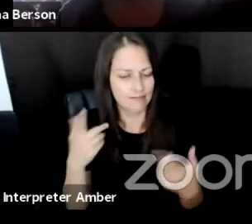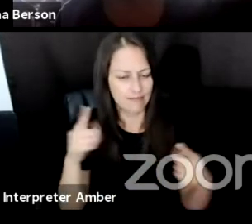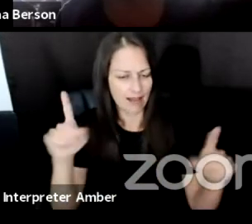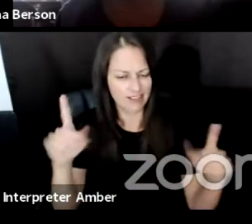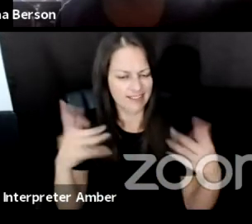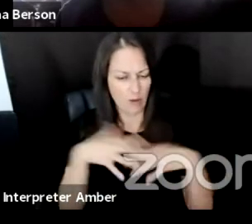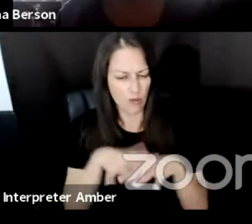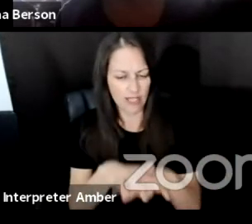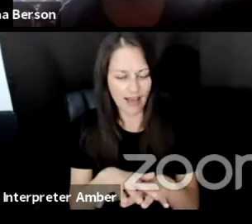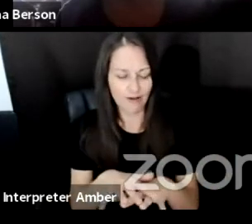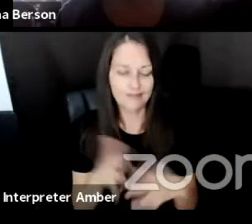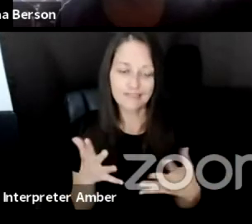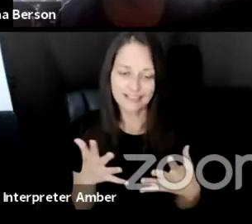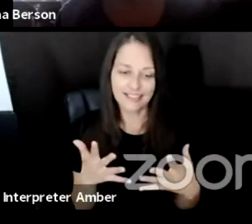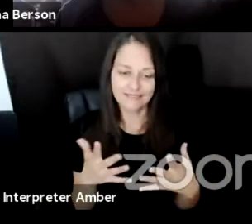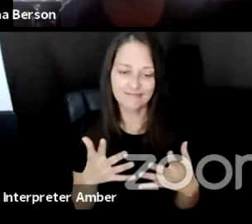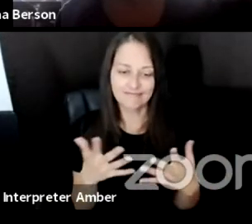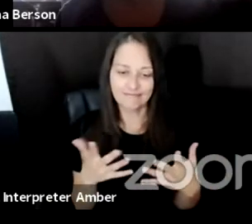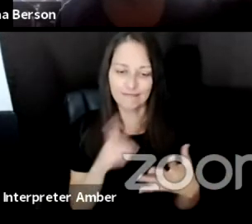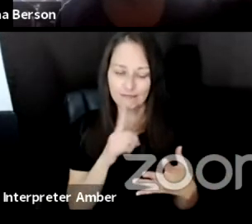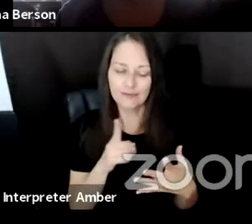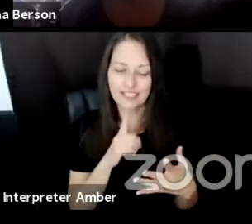But, you know, I know a couple of you guys,